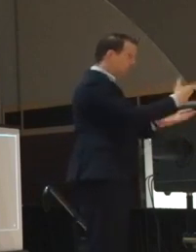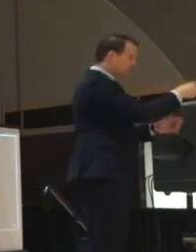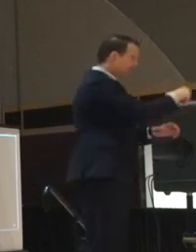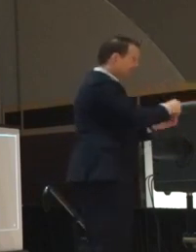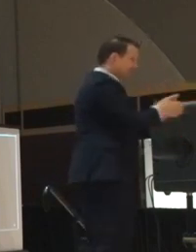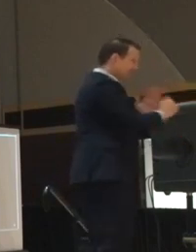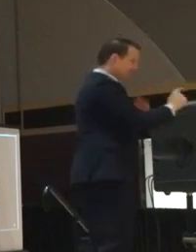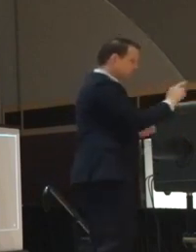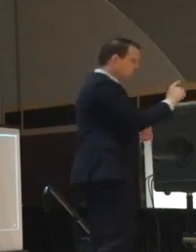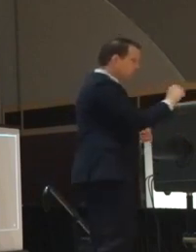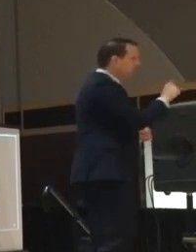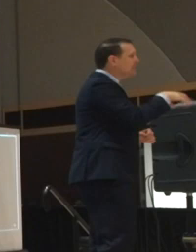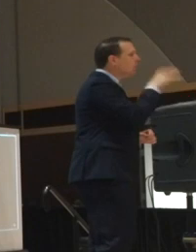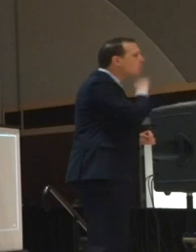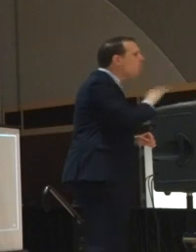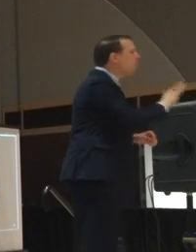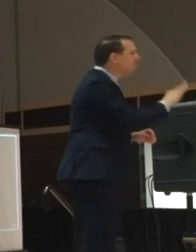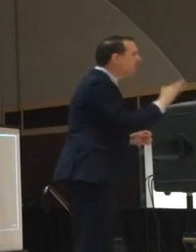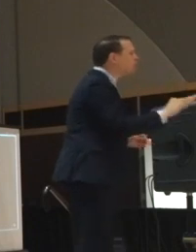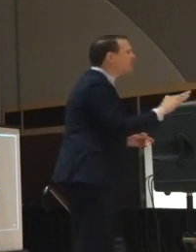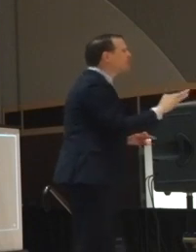skilled trades is old-fashioned